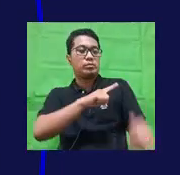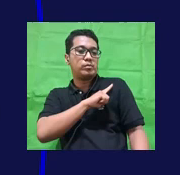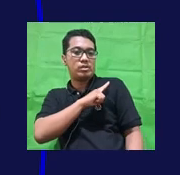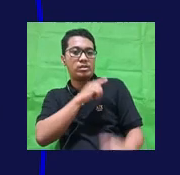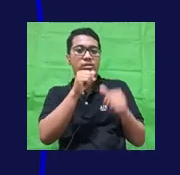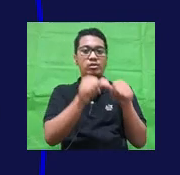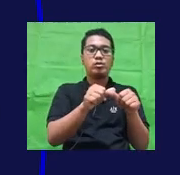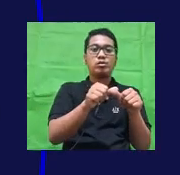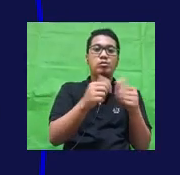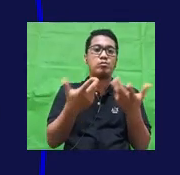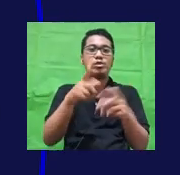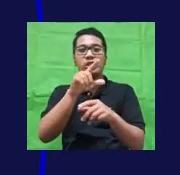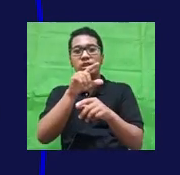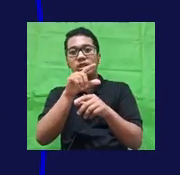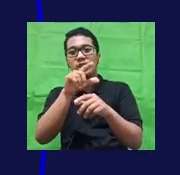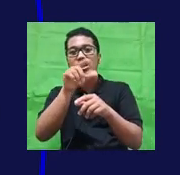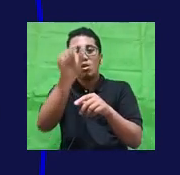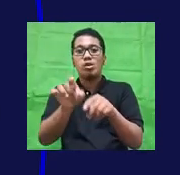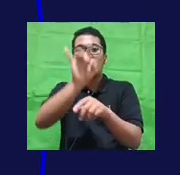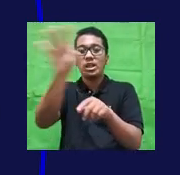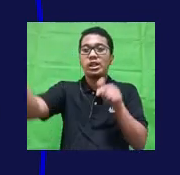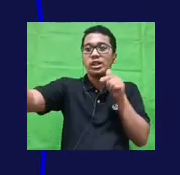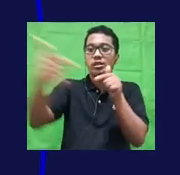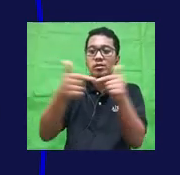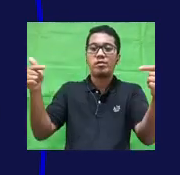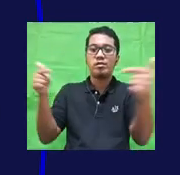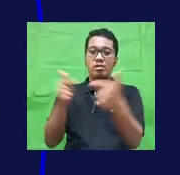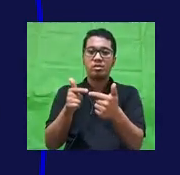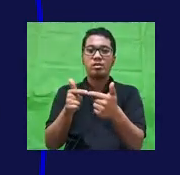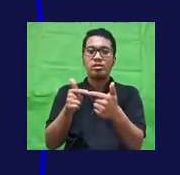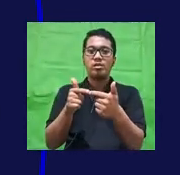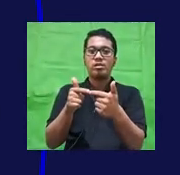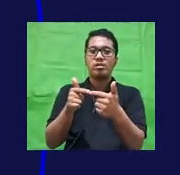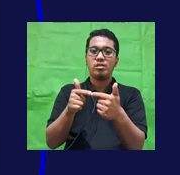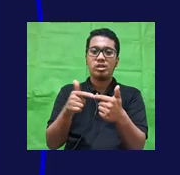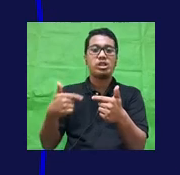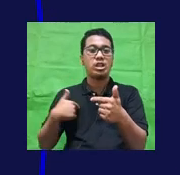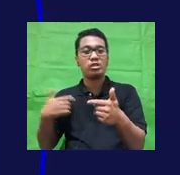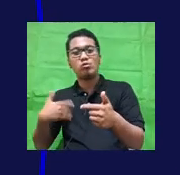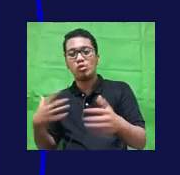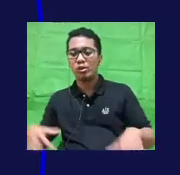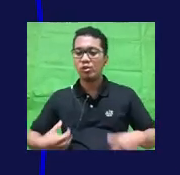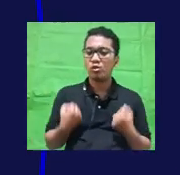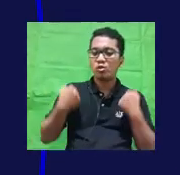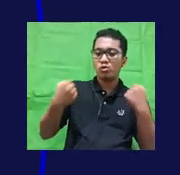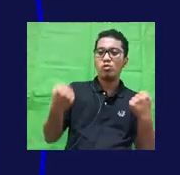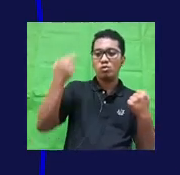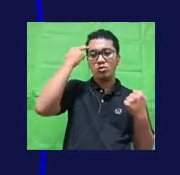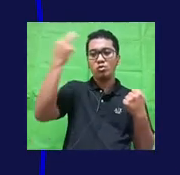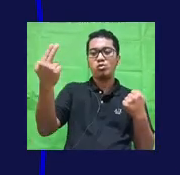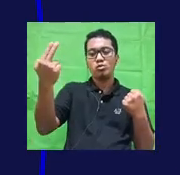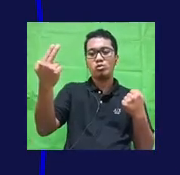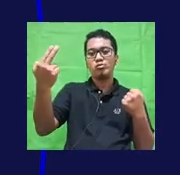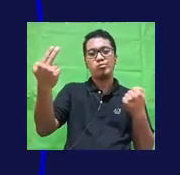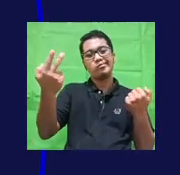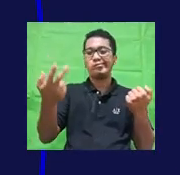reach out and connect with archives, and also very strong important to be web hosted by Chemeti. We all work as a group,